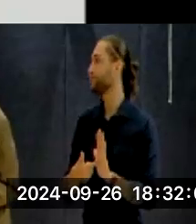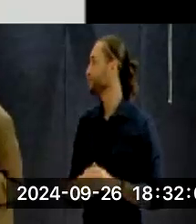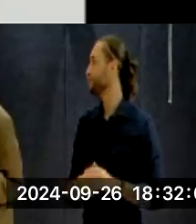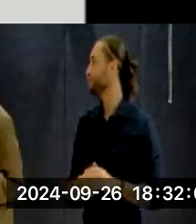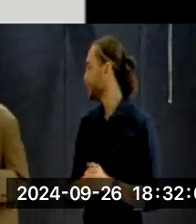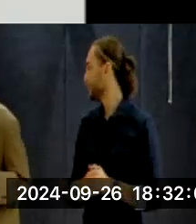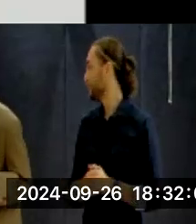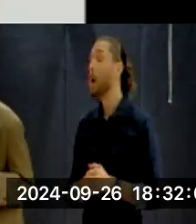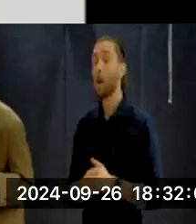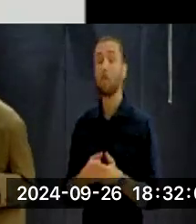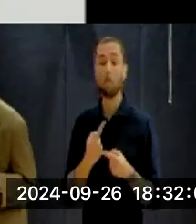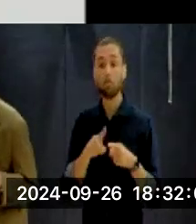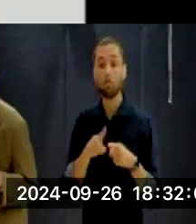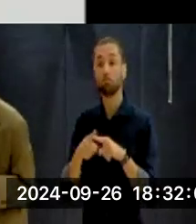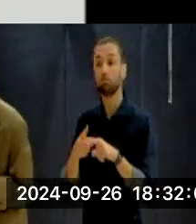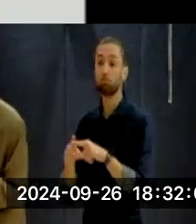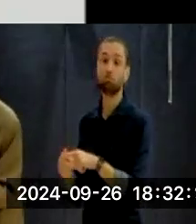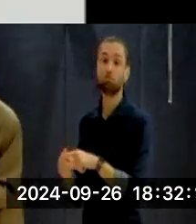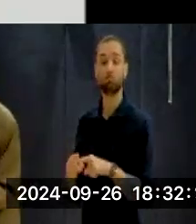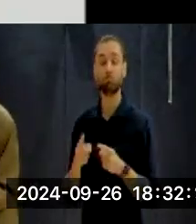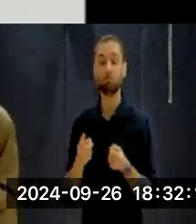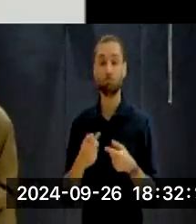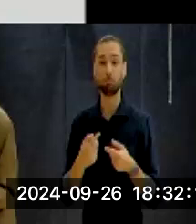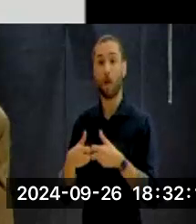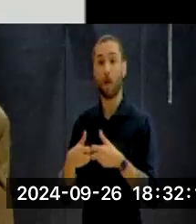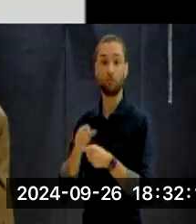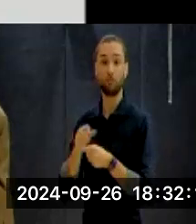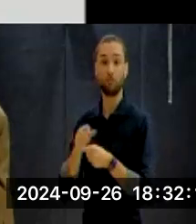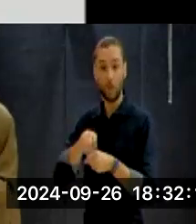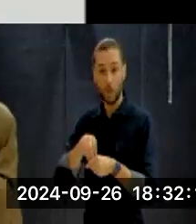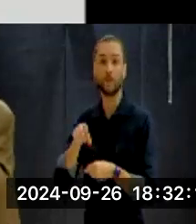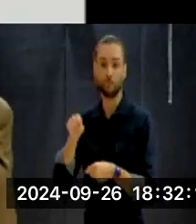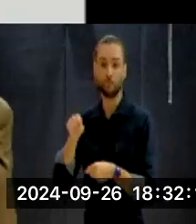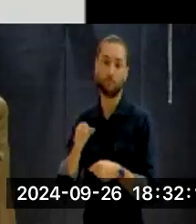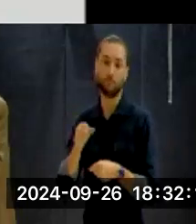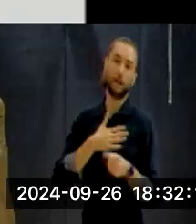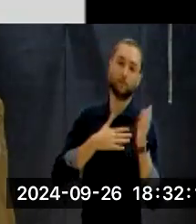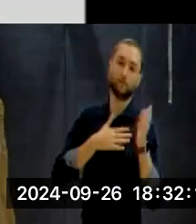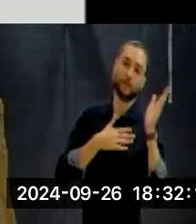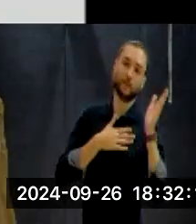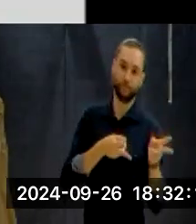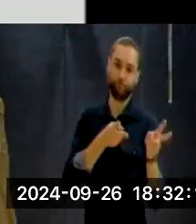It covered a lot of the problem. A good bit of what I've talked to you about today, it comes from this document.